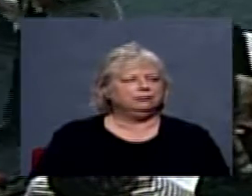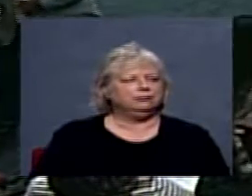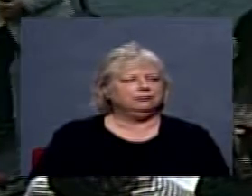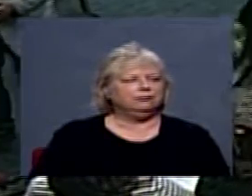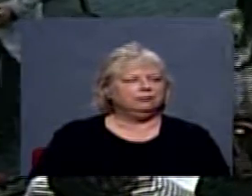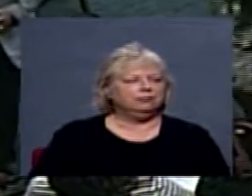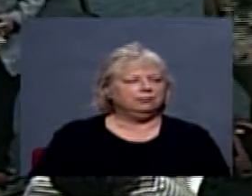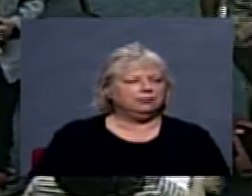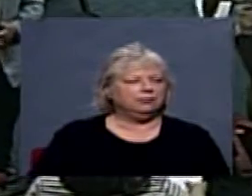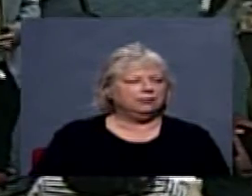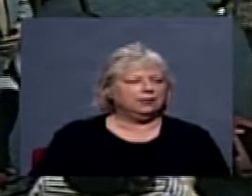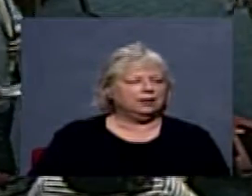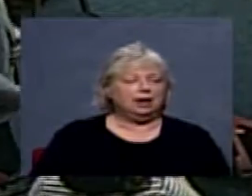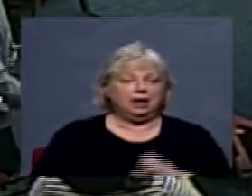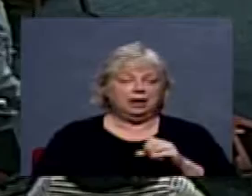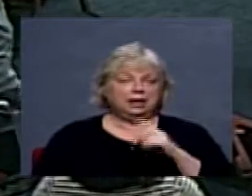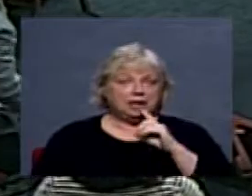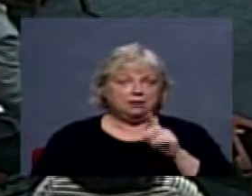Yes.